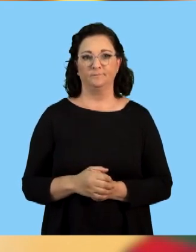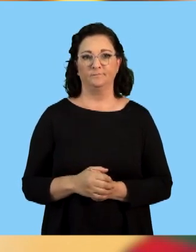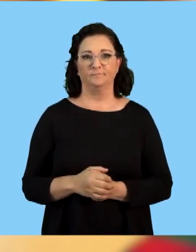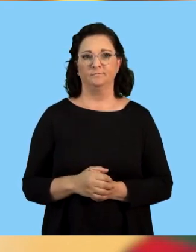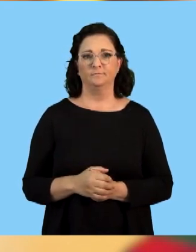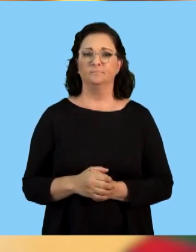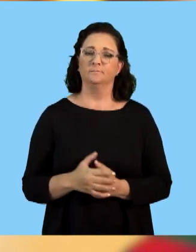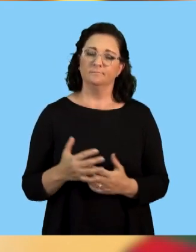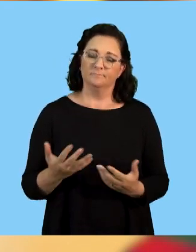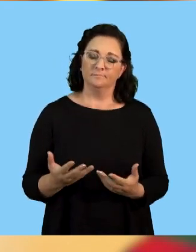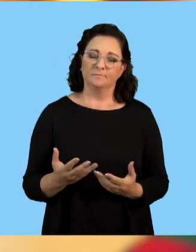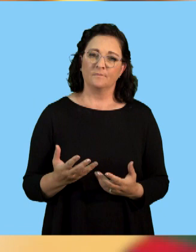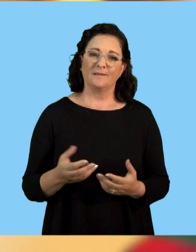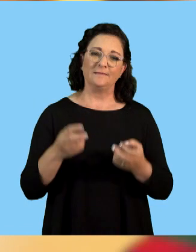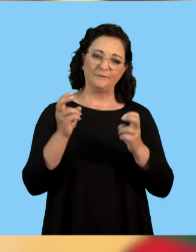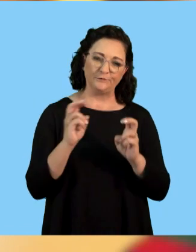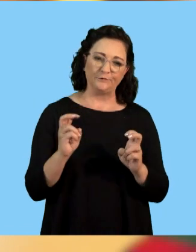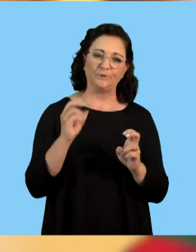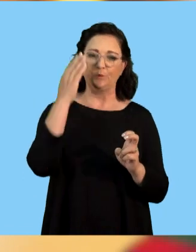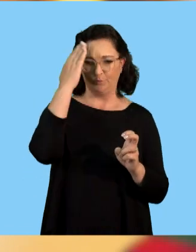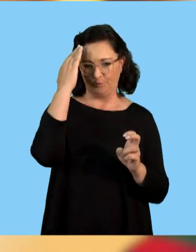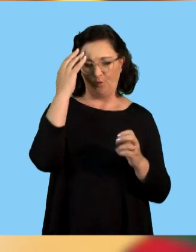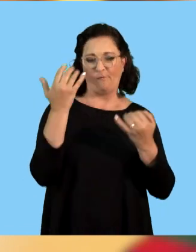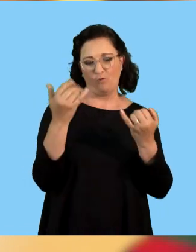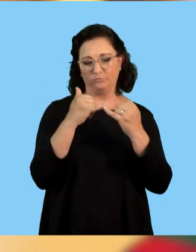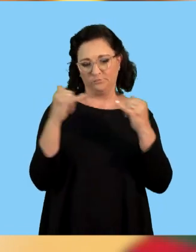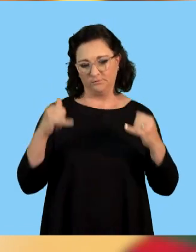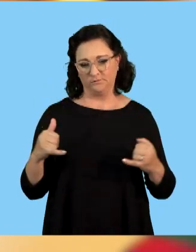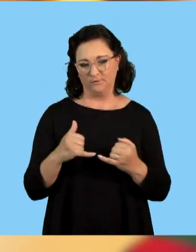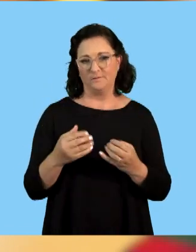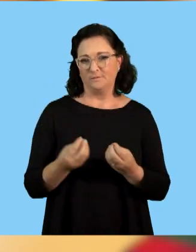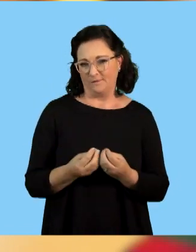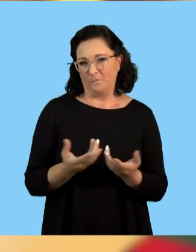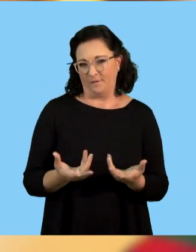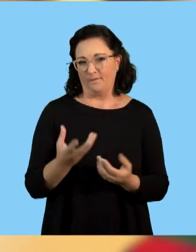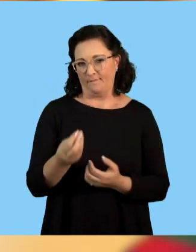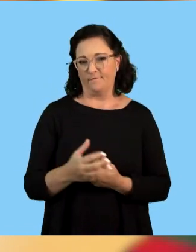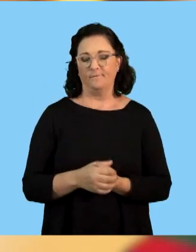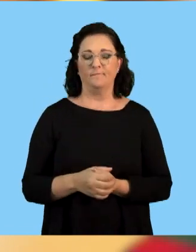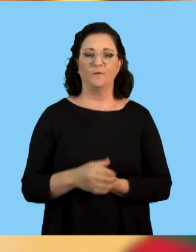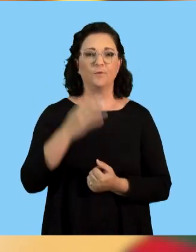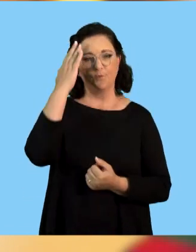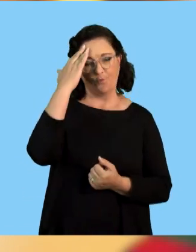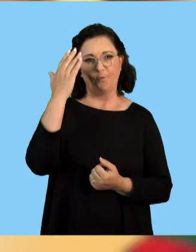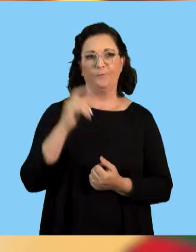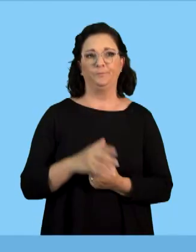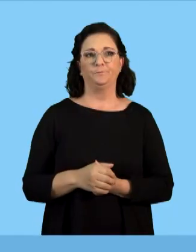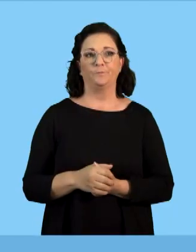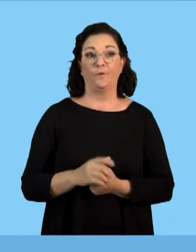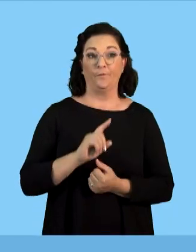Now, there are certain things that we know about electricity, about circuits in general. So these are the things that you should already know by